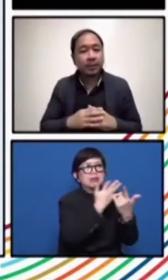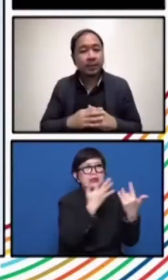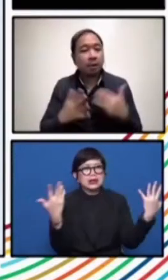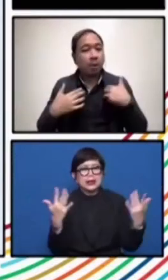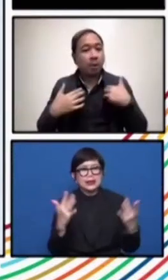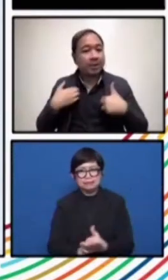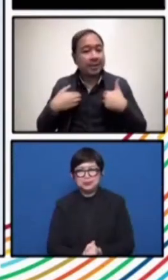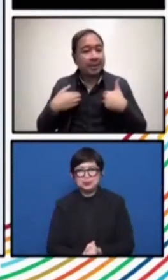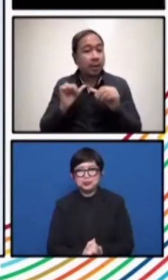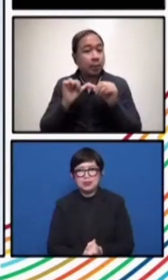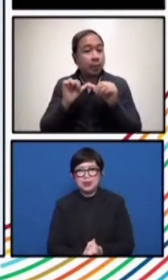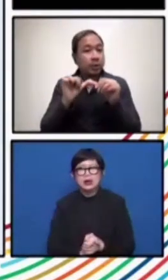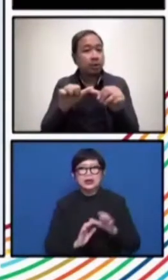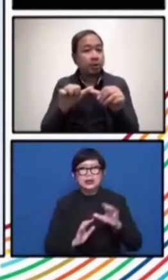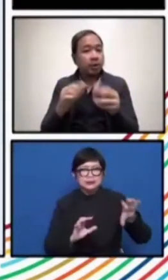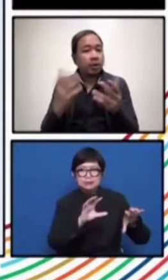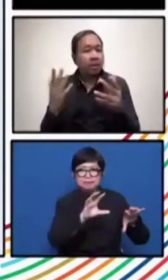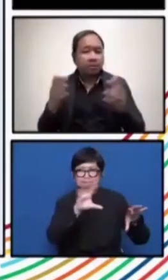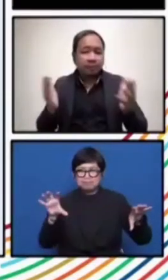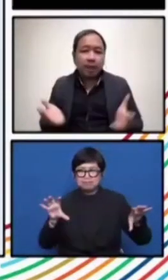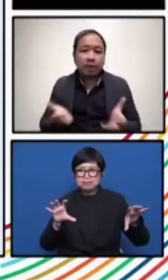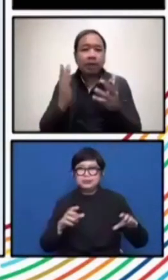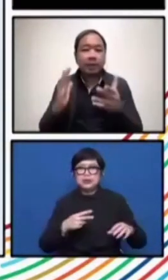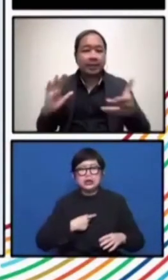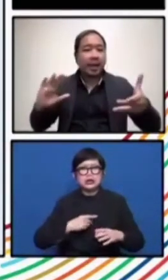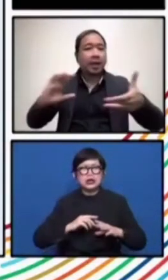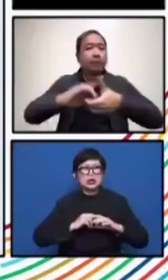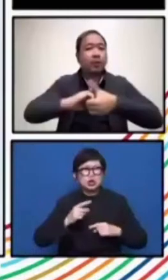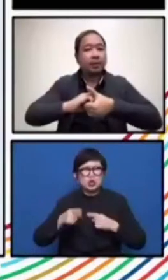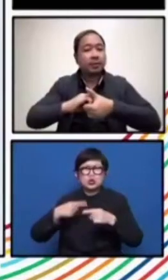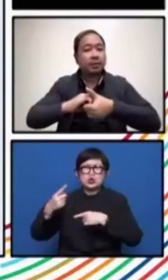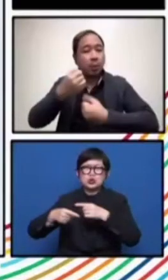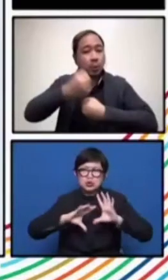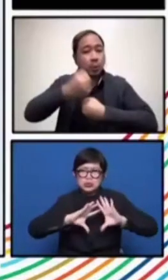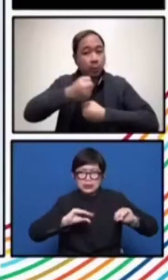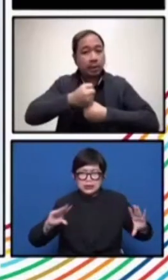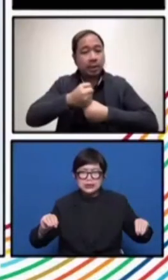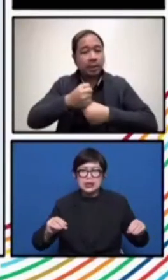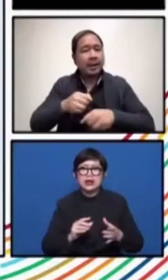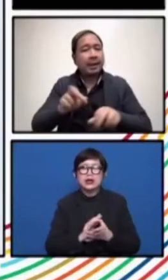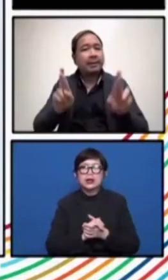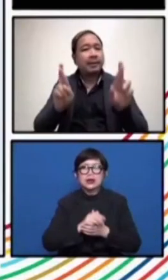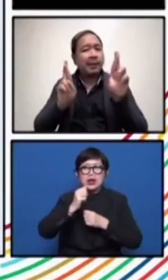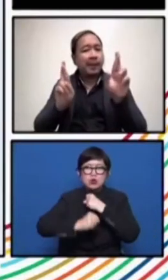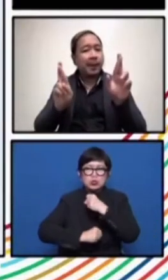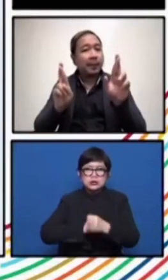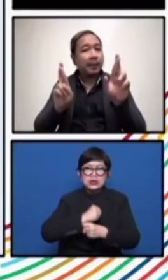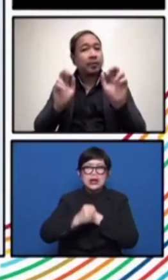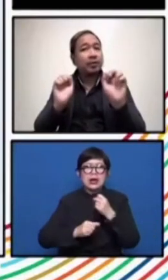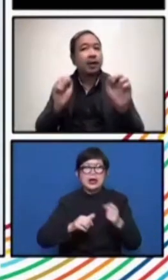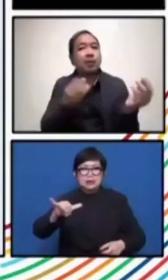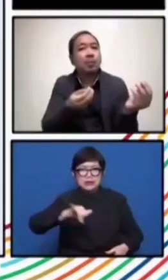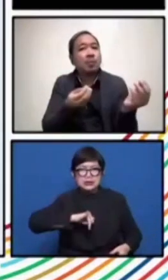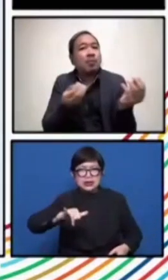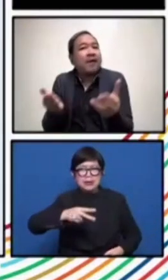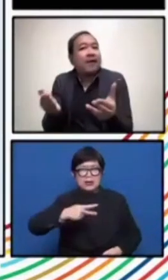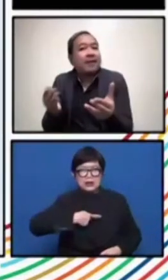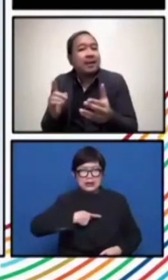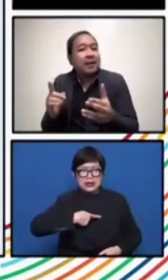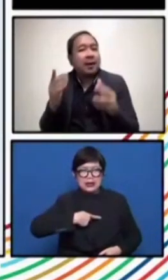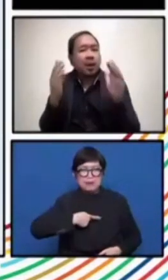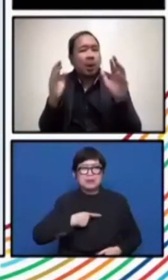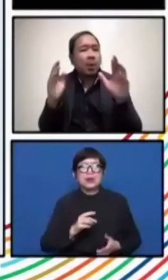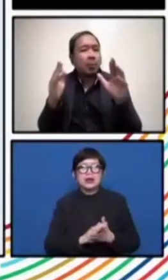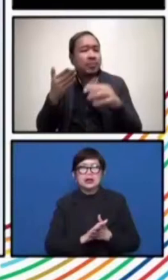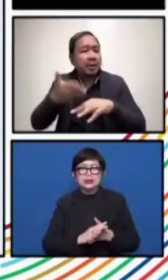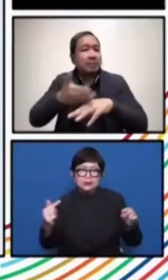catalyzing or Collective efforts and synergies to deliver on the promise of a better more prosperous future